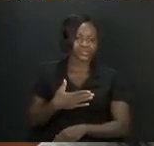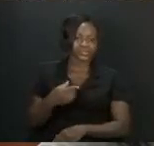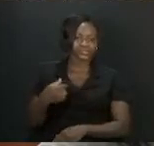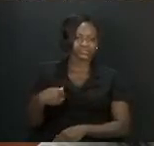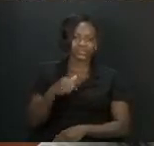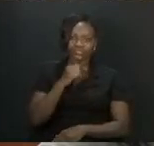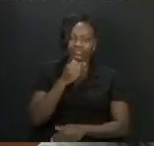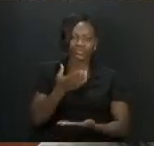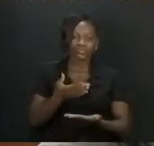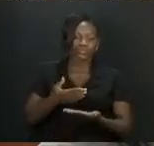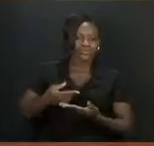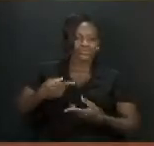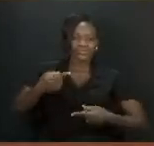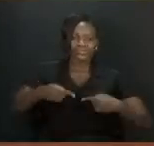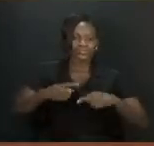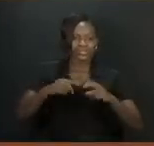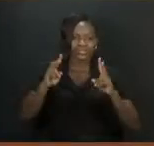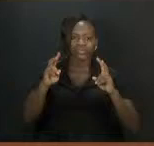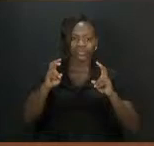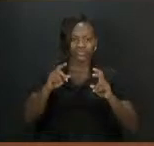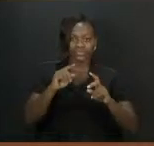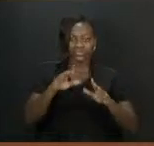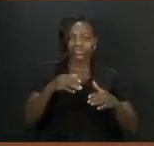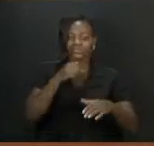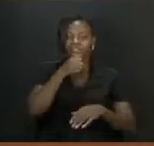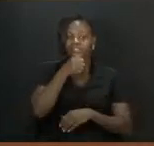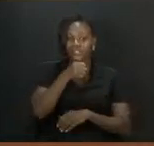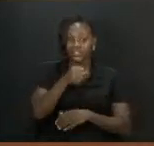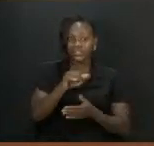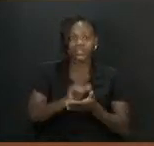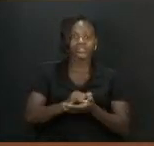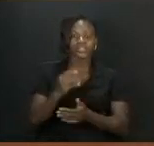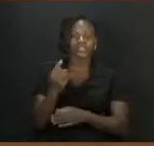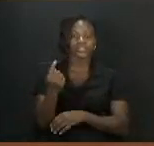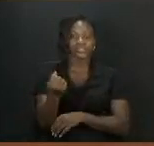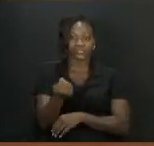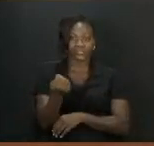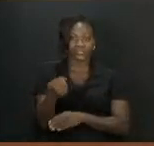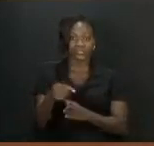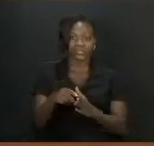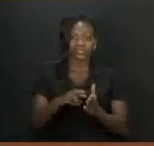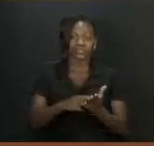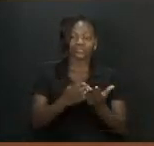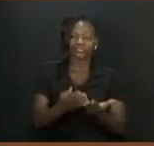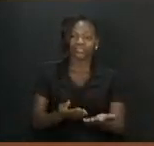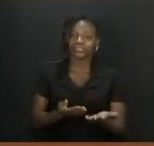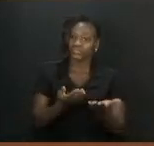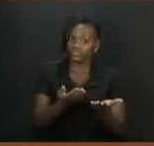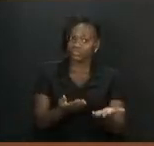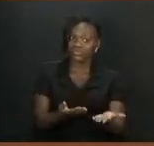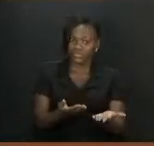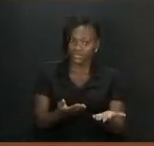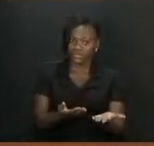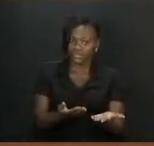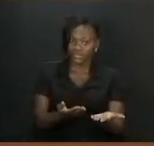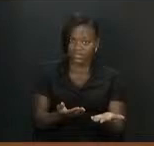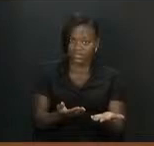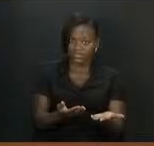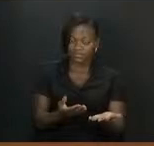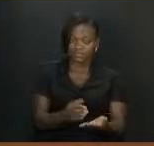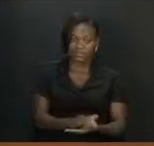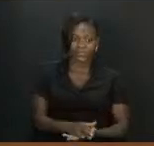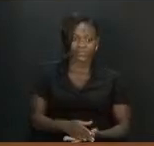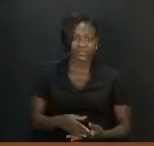us to belabor this point. You have given us the assurance that Tuesday the report will be laid and taken.